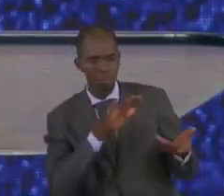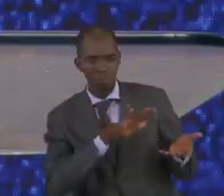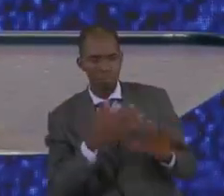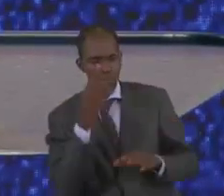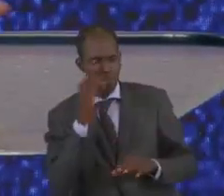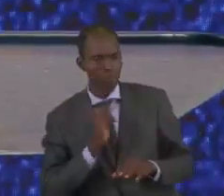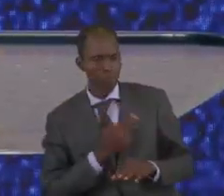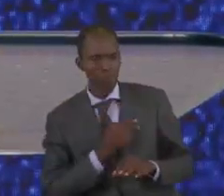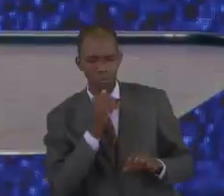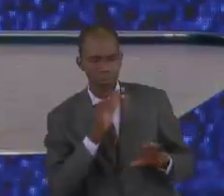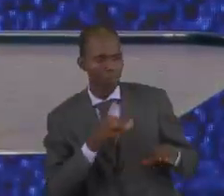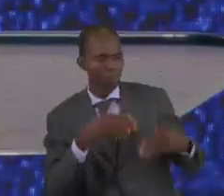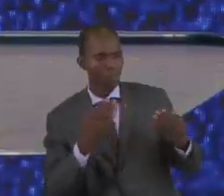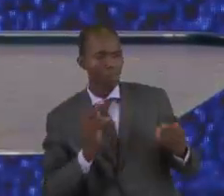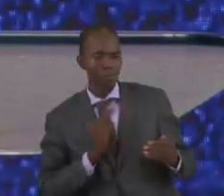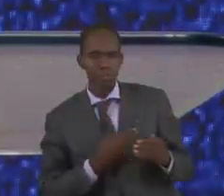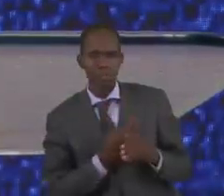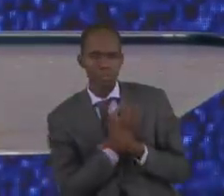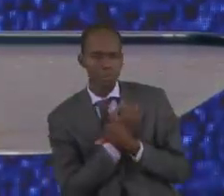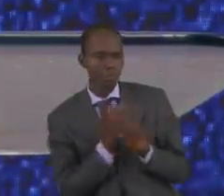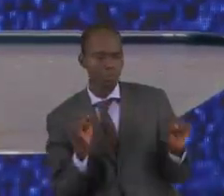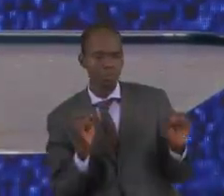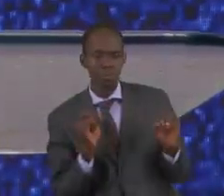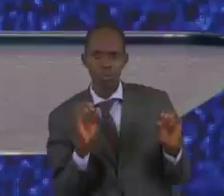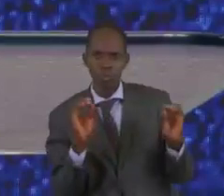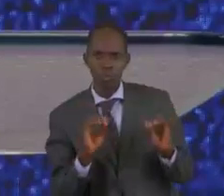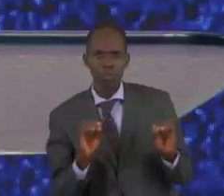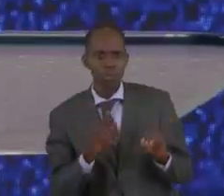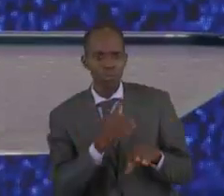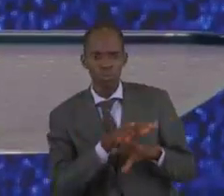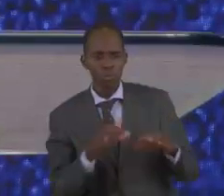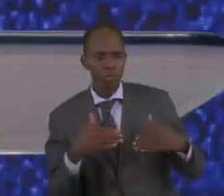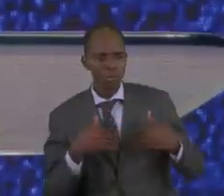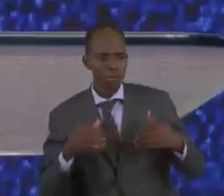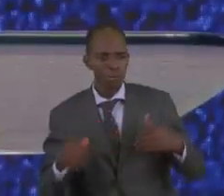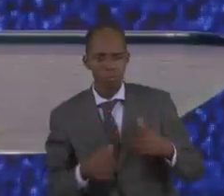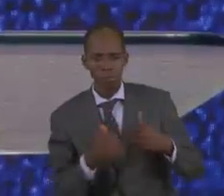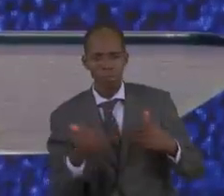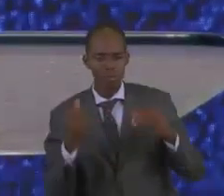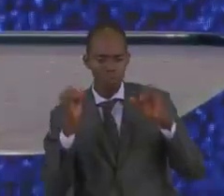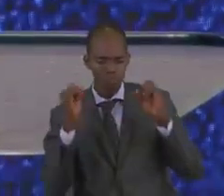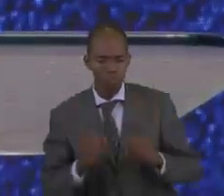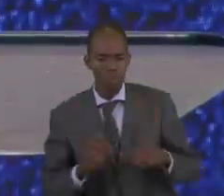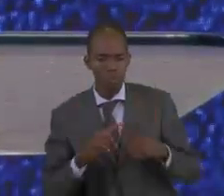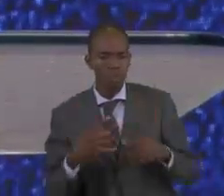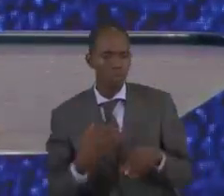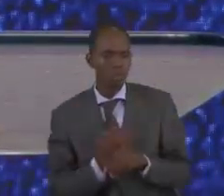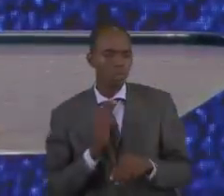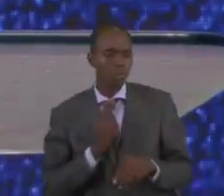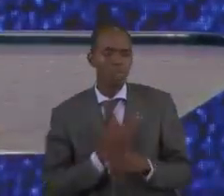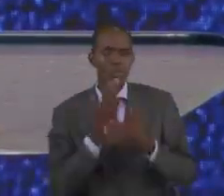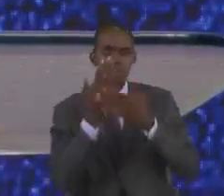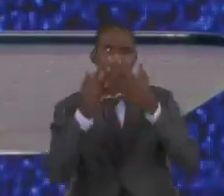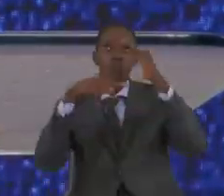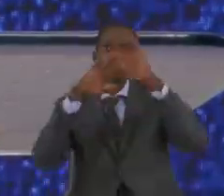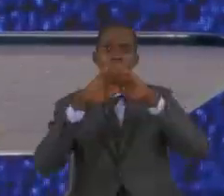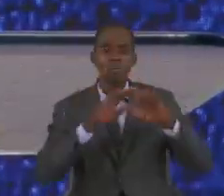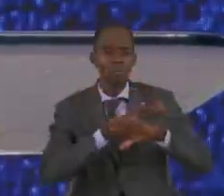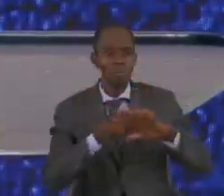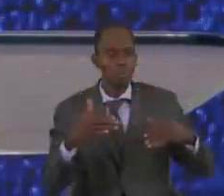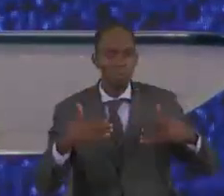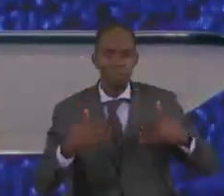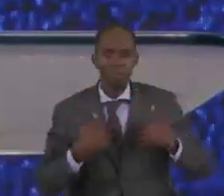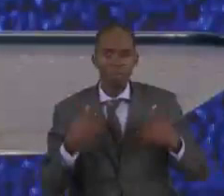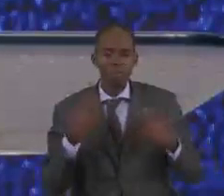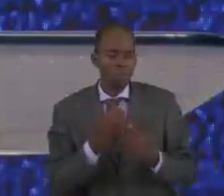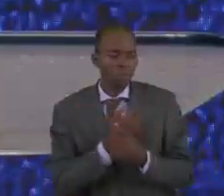us, you didn't give us salvation, and you don't have any power to take us to heaven. You don't even have the love to take